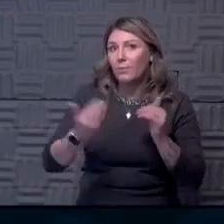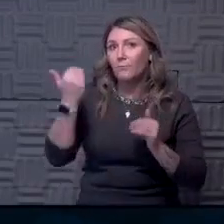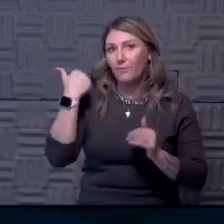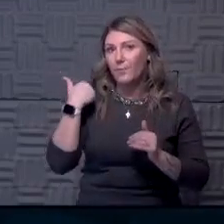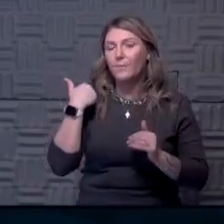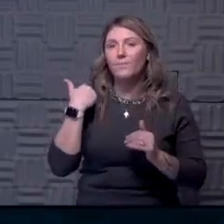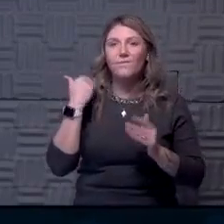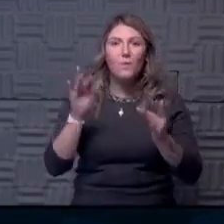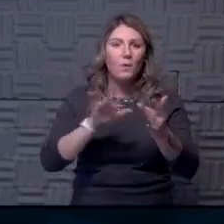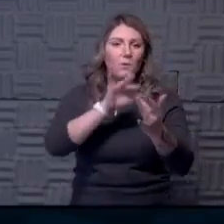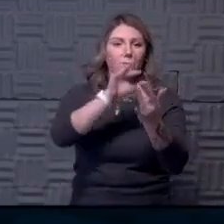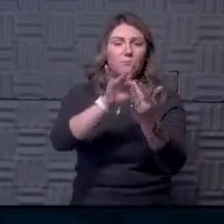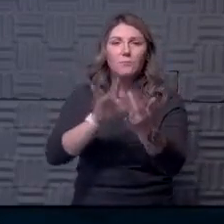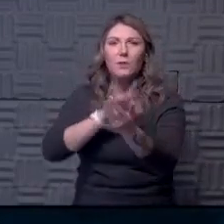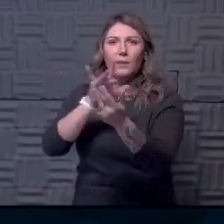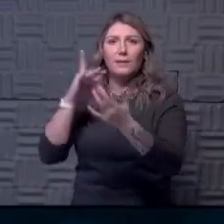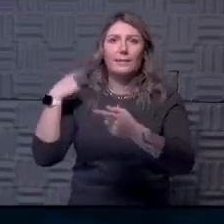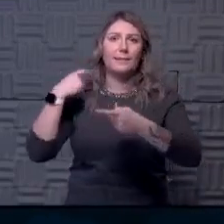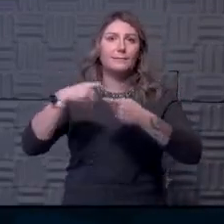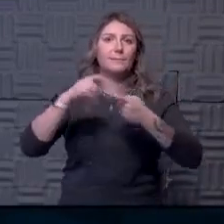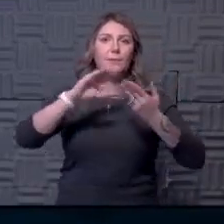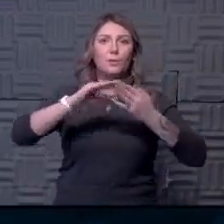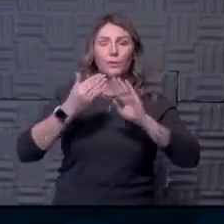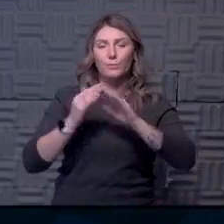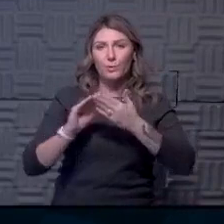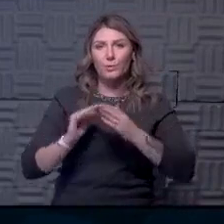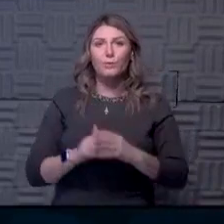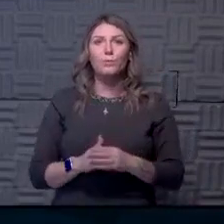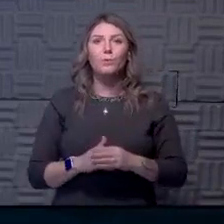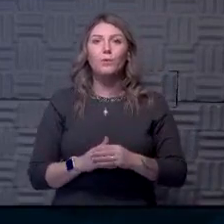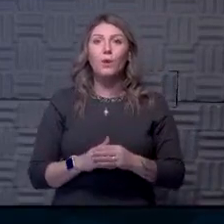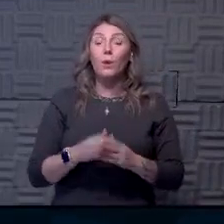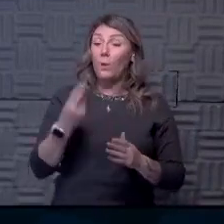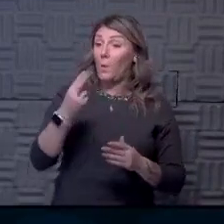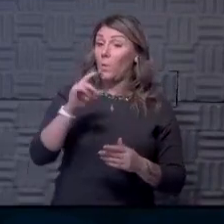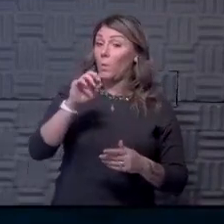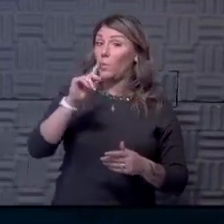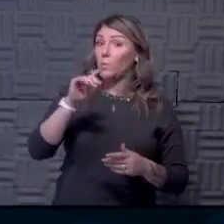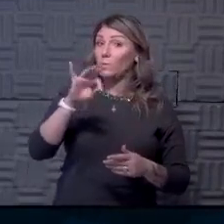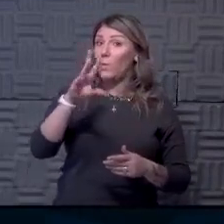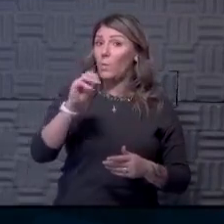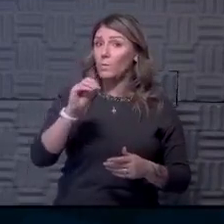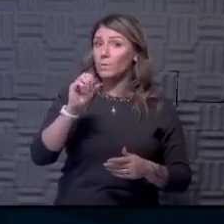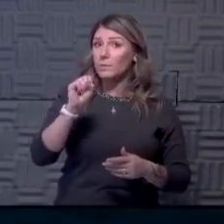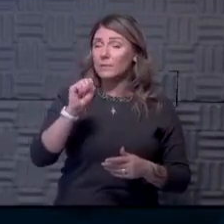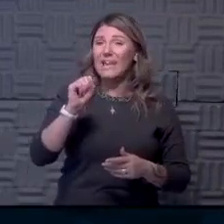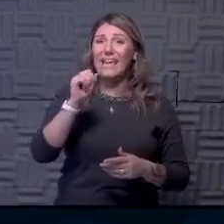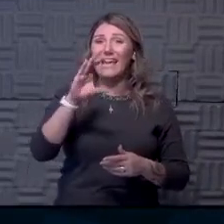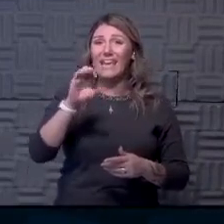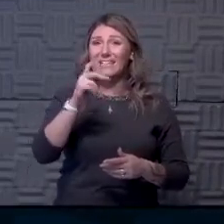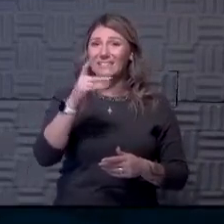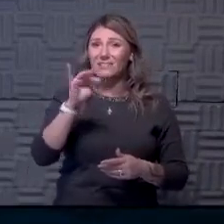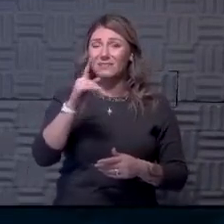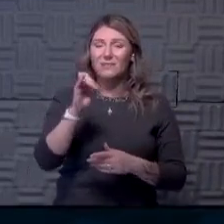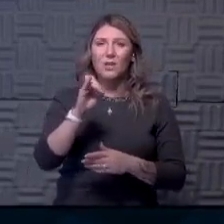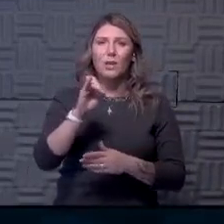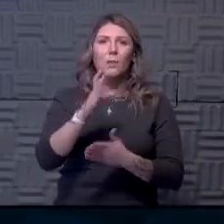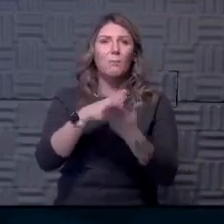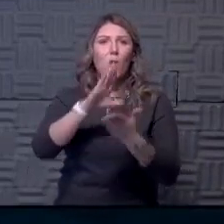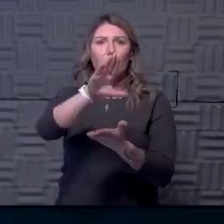on reaching out to our Hispanic community. Juntos Casey, I think that's part of it's under KU. They're